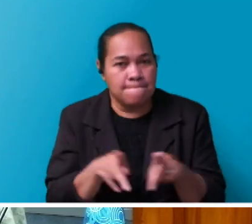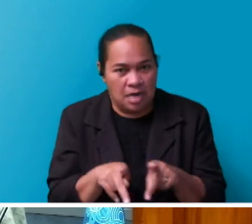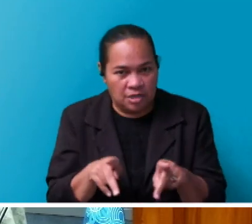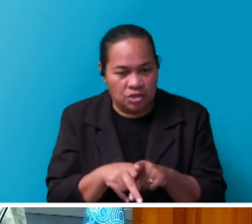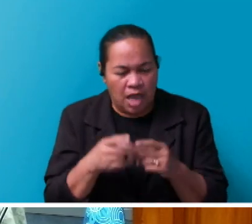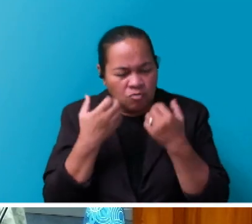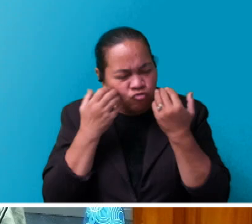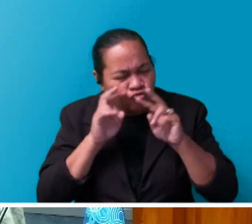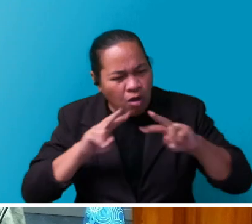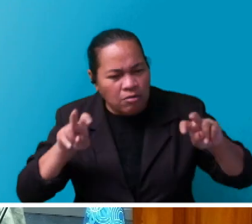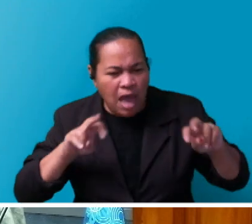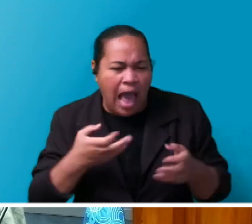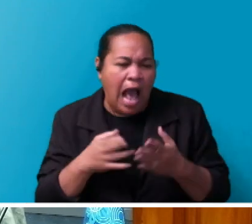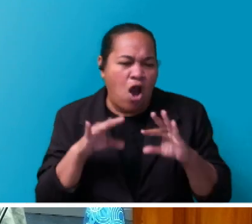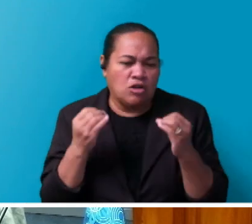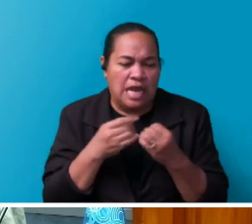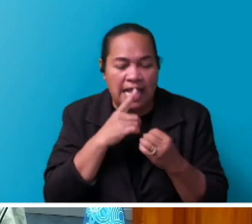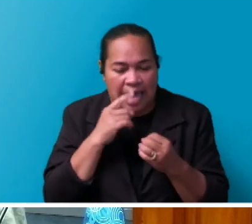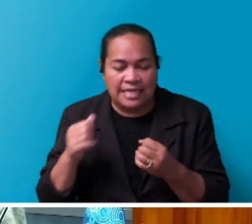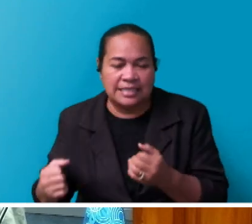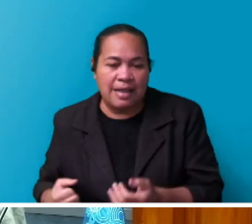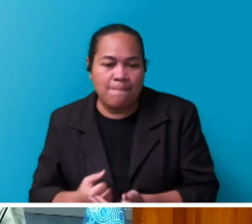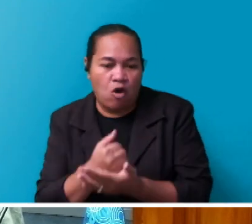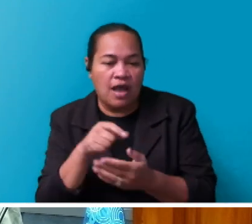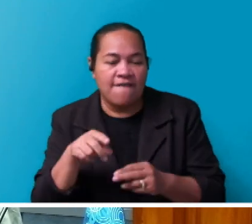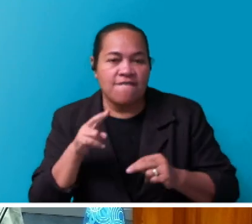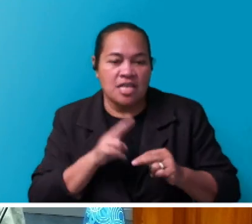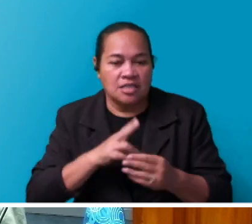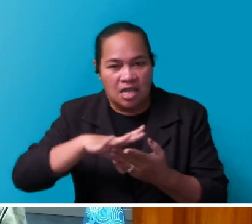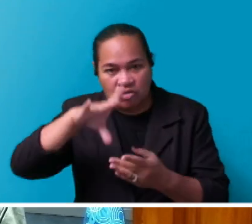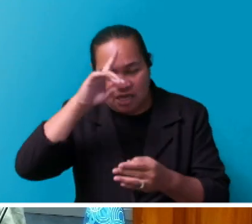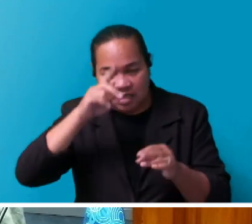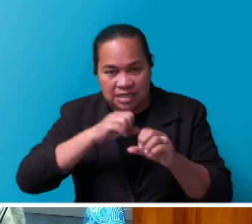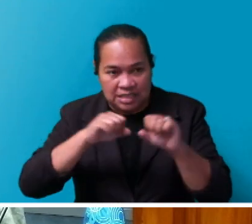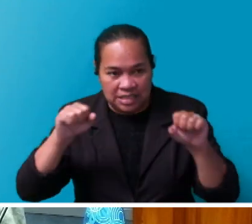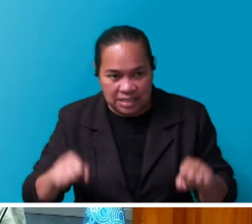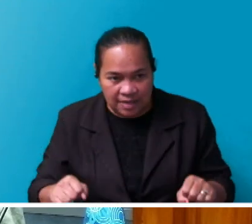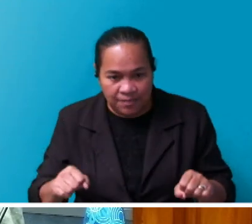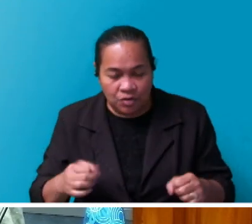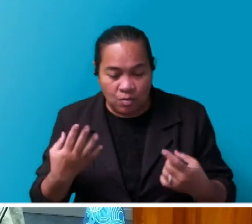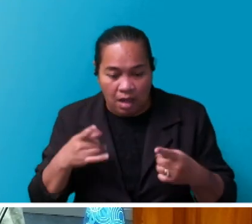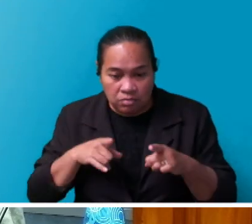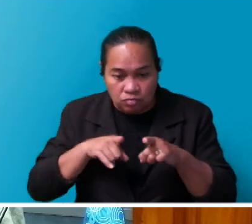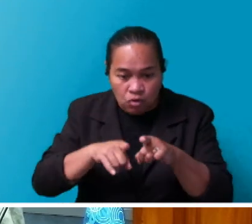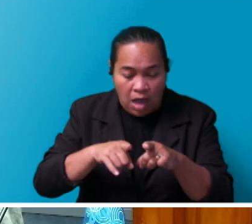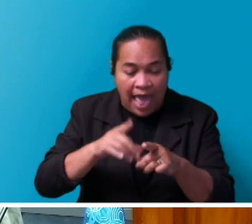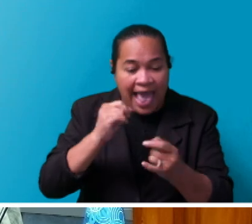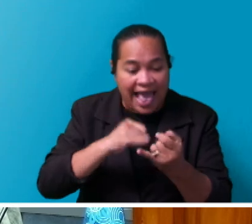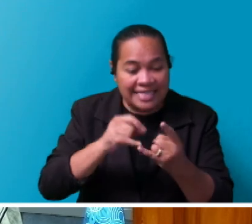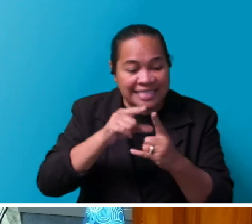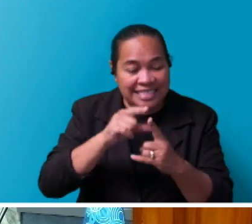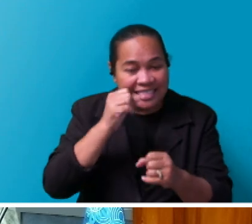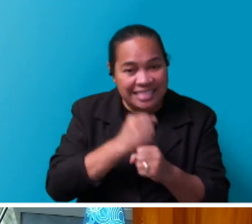explore how these organizations can better support Fiji's education system in line with SDG 4,